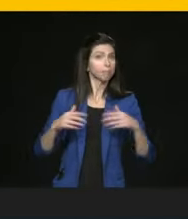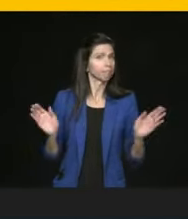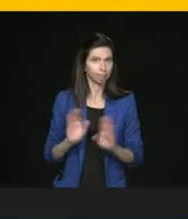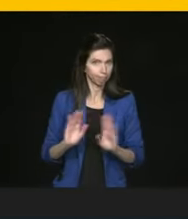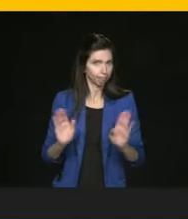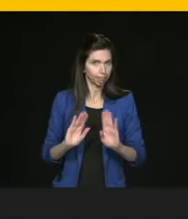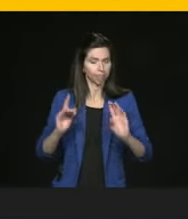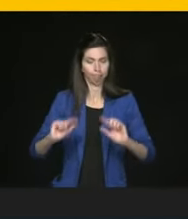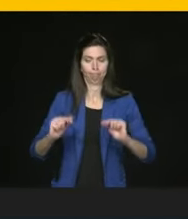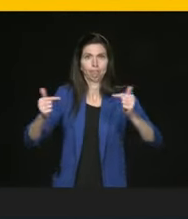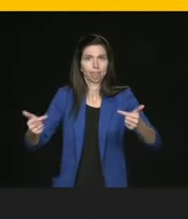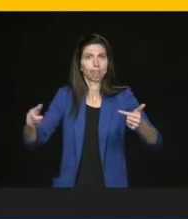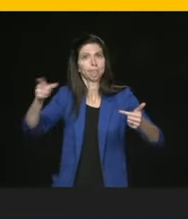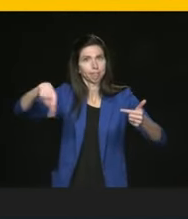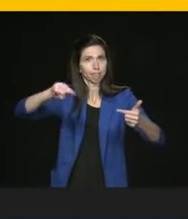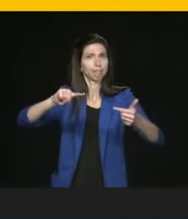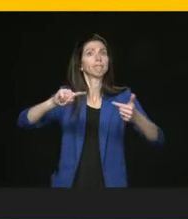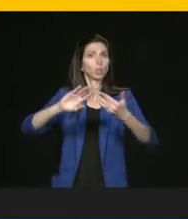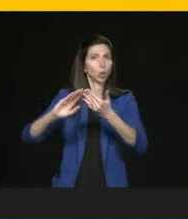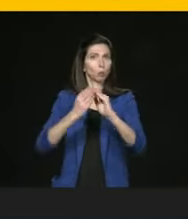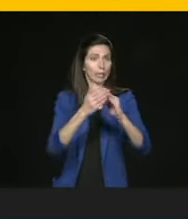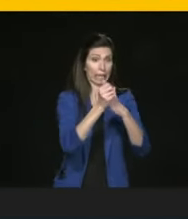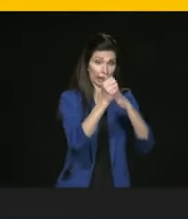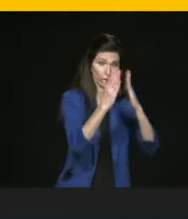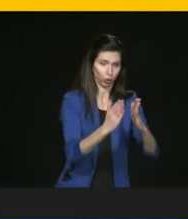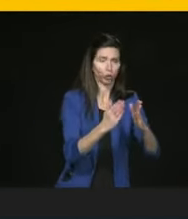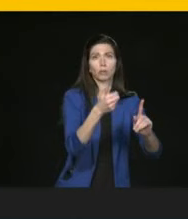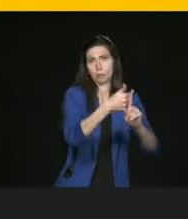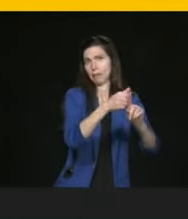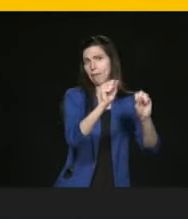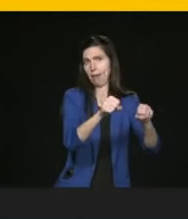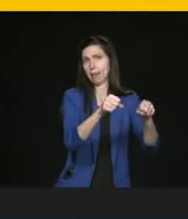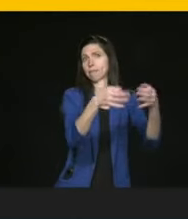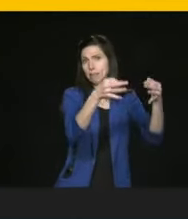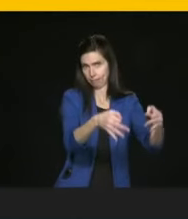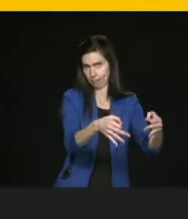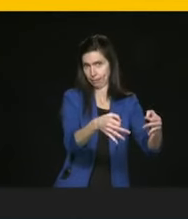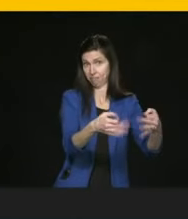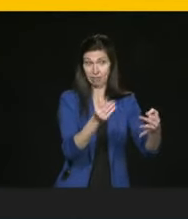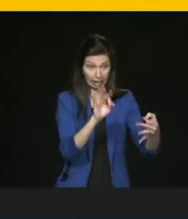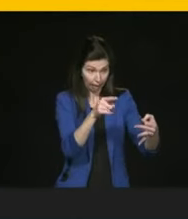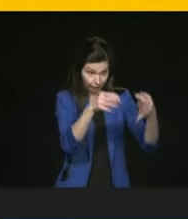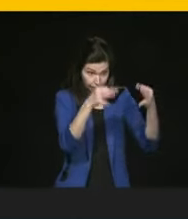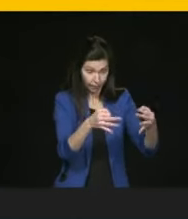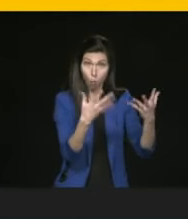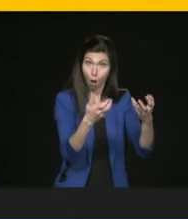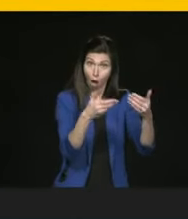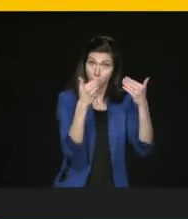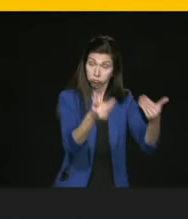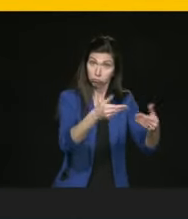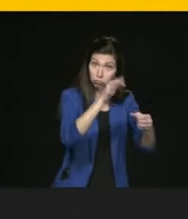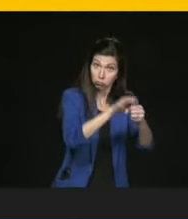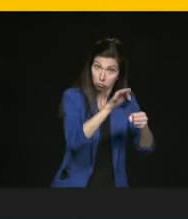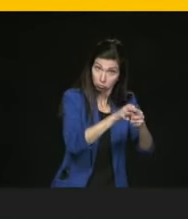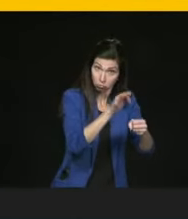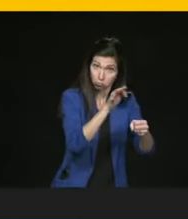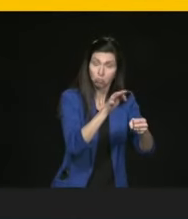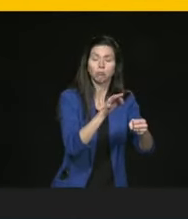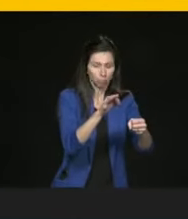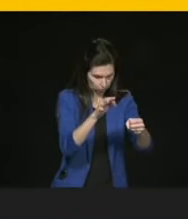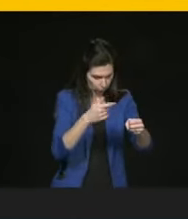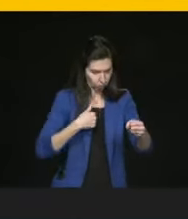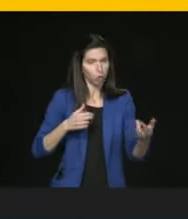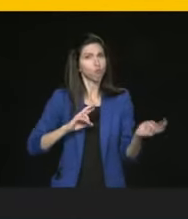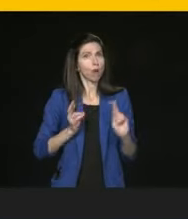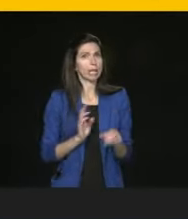that. Should communities decide to proceed with elections as scheduled, we stand ready to provide advice on measures to minimize